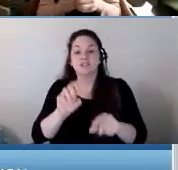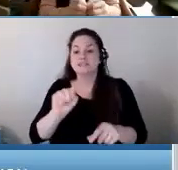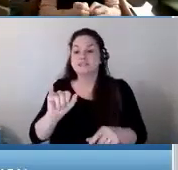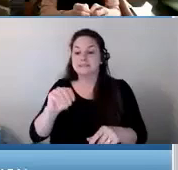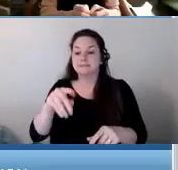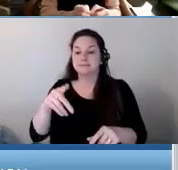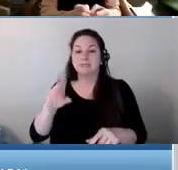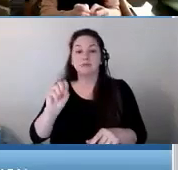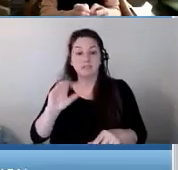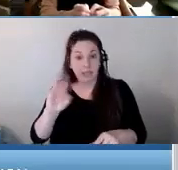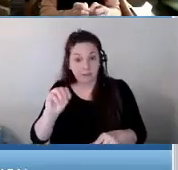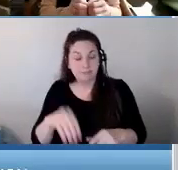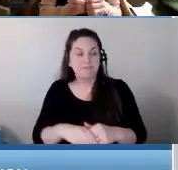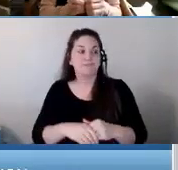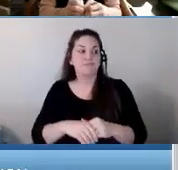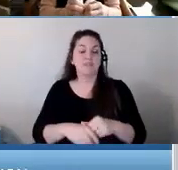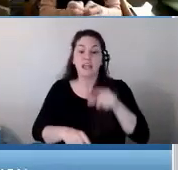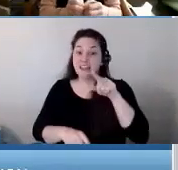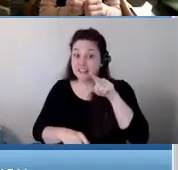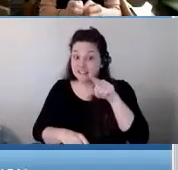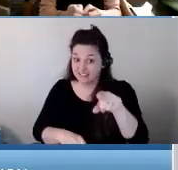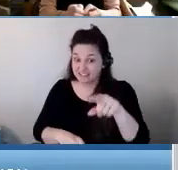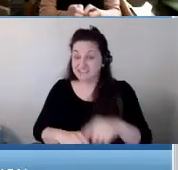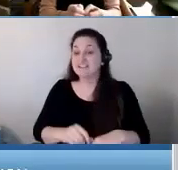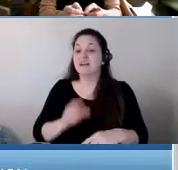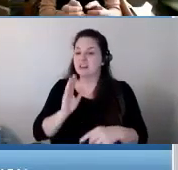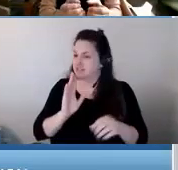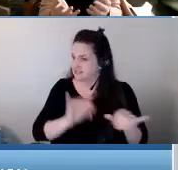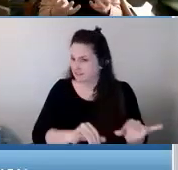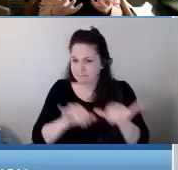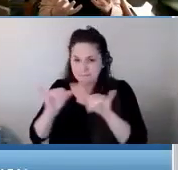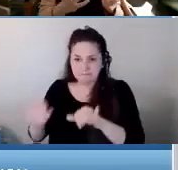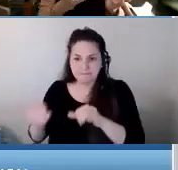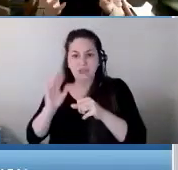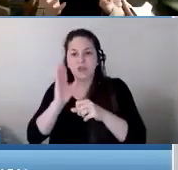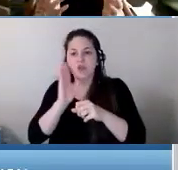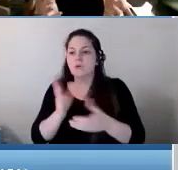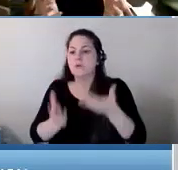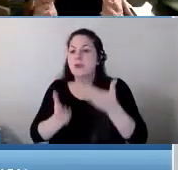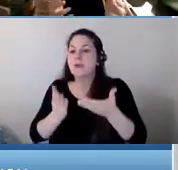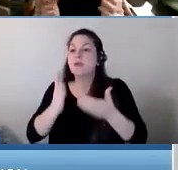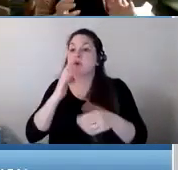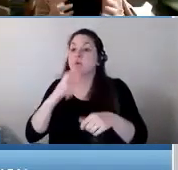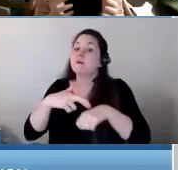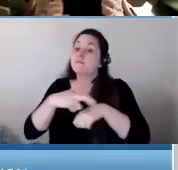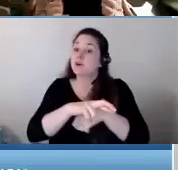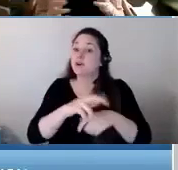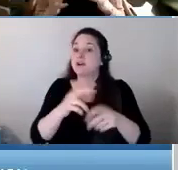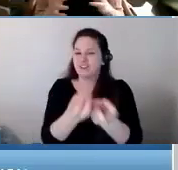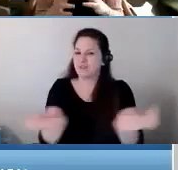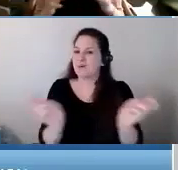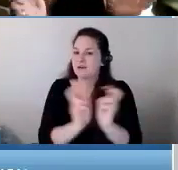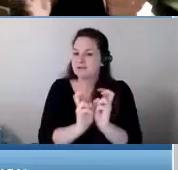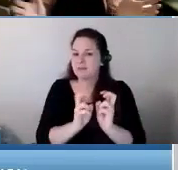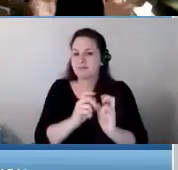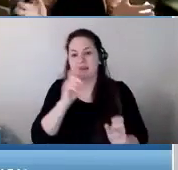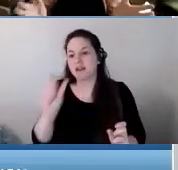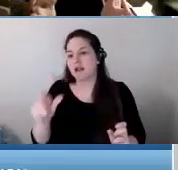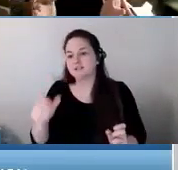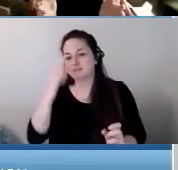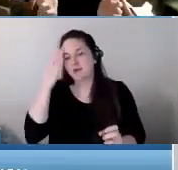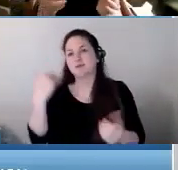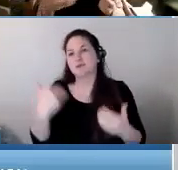This presentation is the presentation you might refer to in a roundtable when you're not supposed to give a